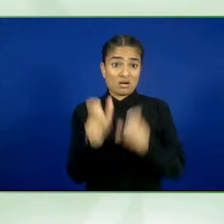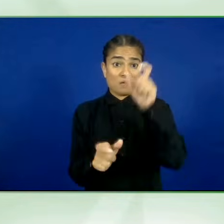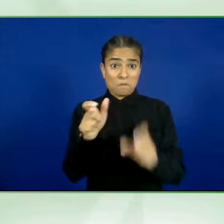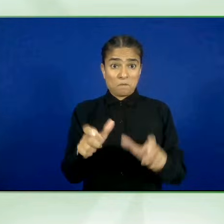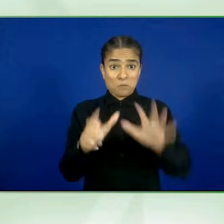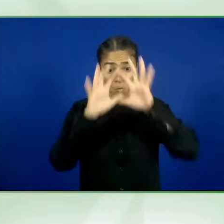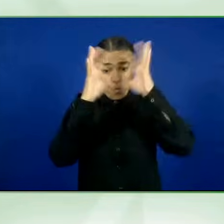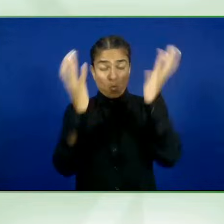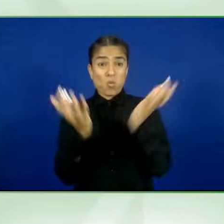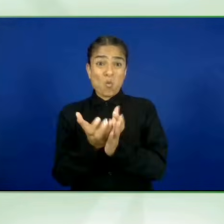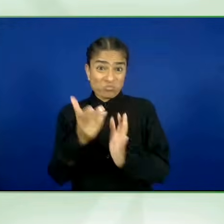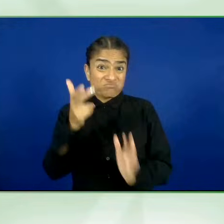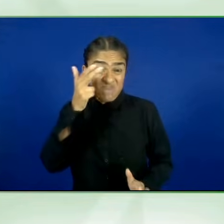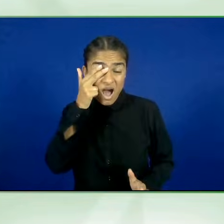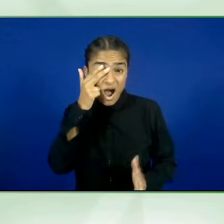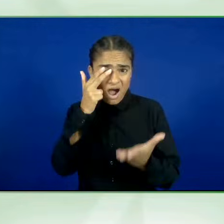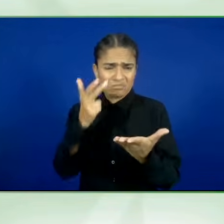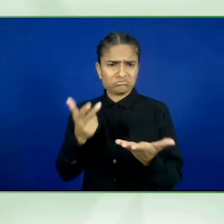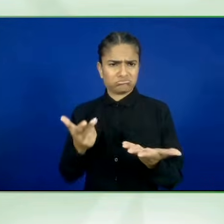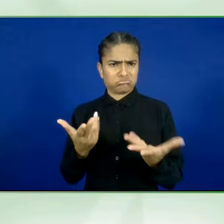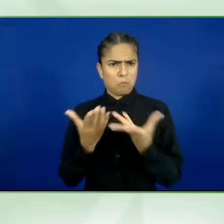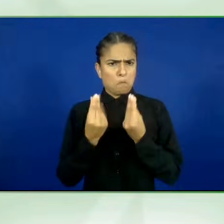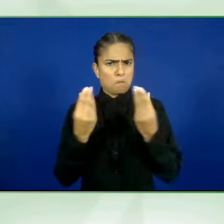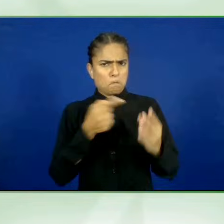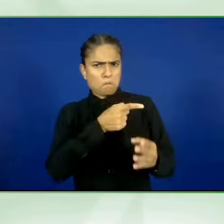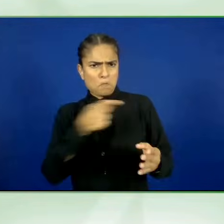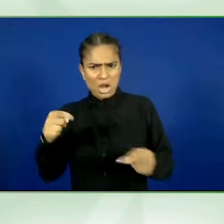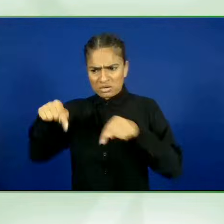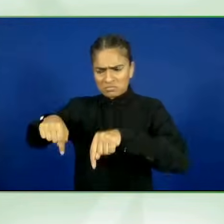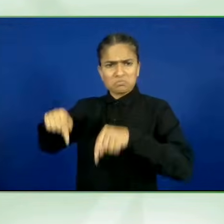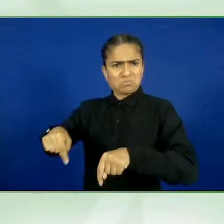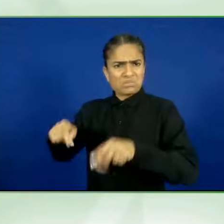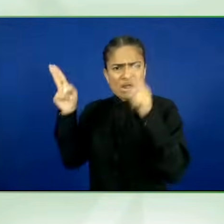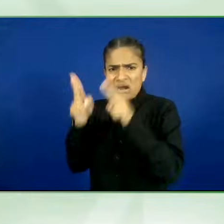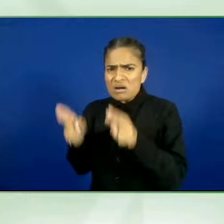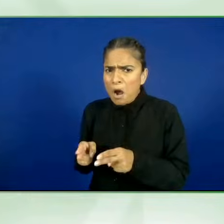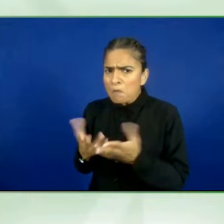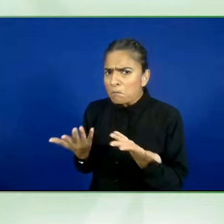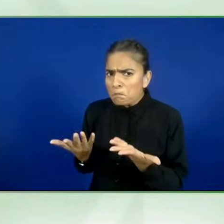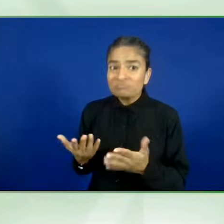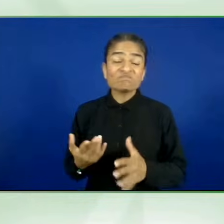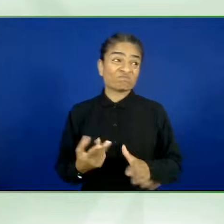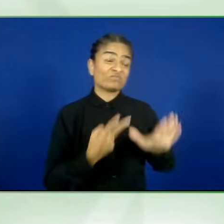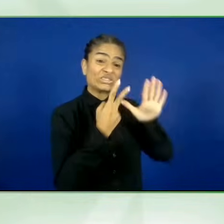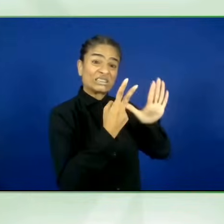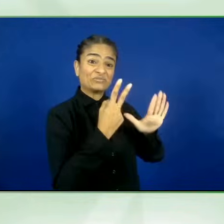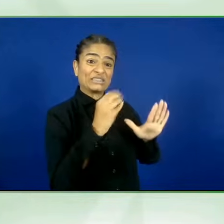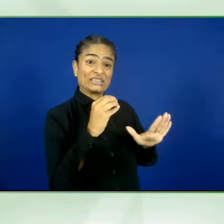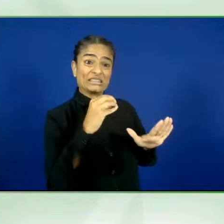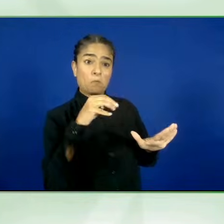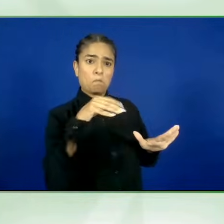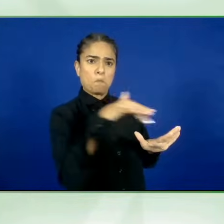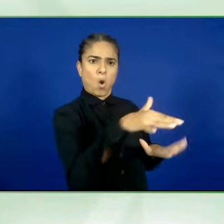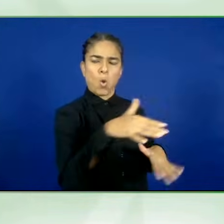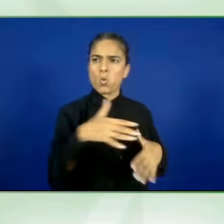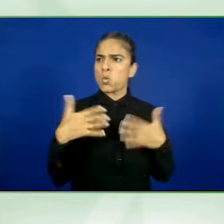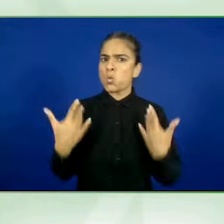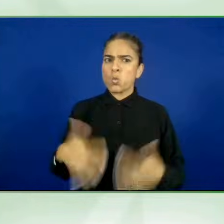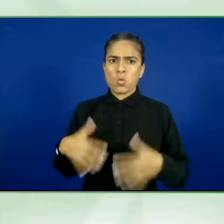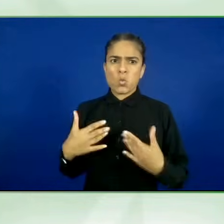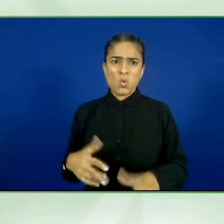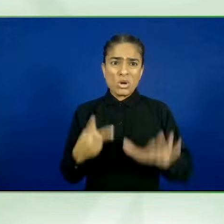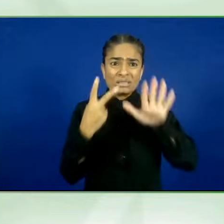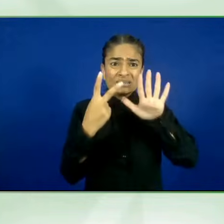vision individuals. So obviously there is a huge market and need for that. So it's incredible that you were able to address this